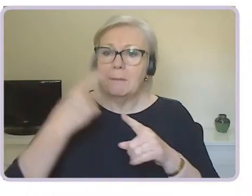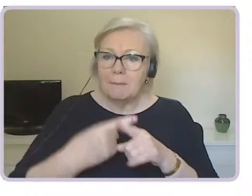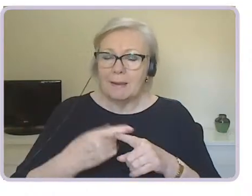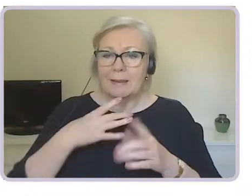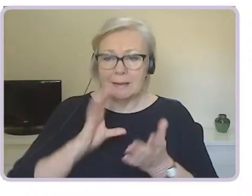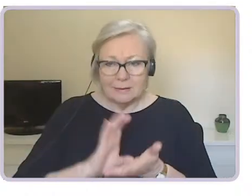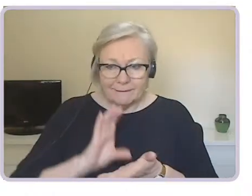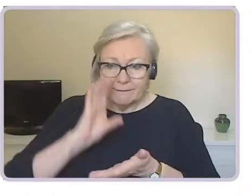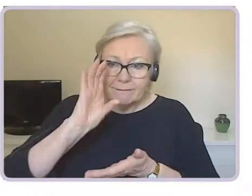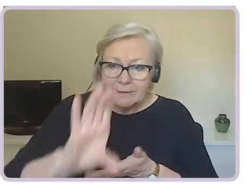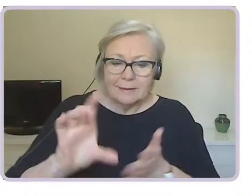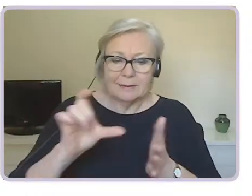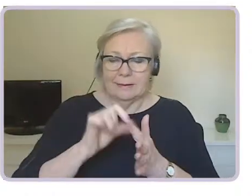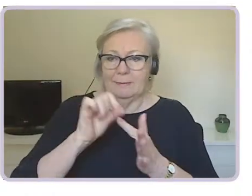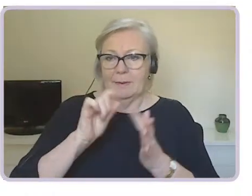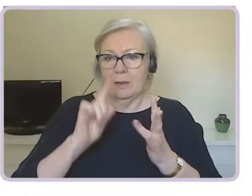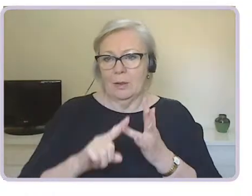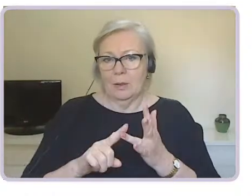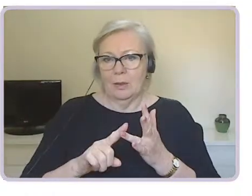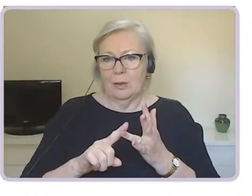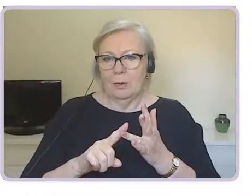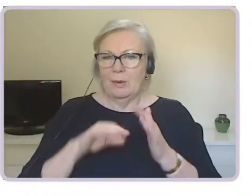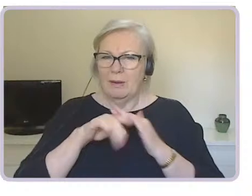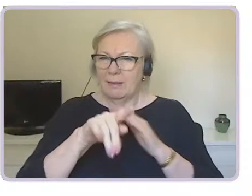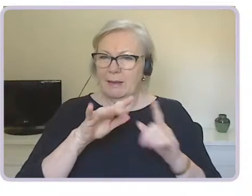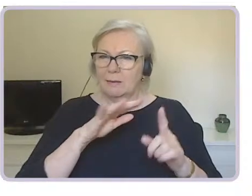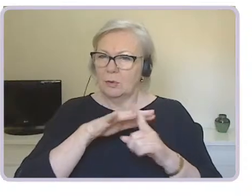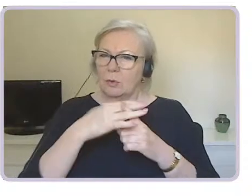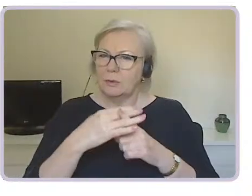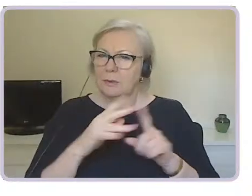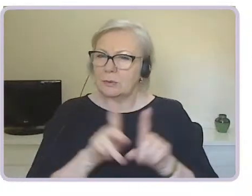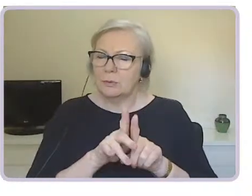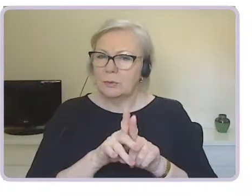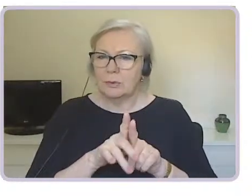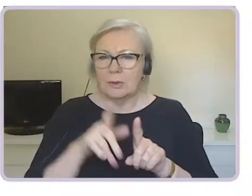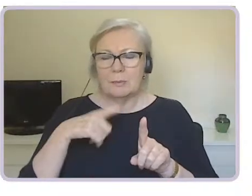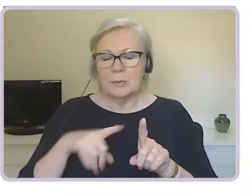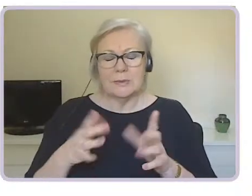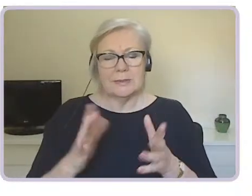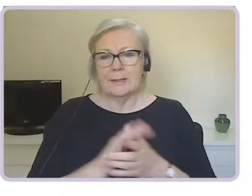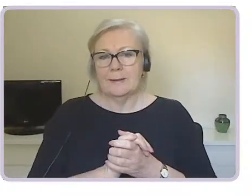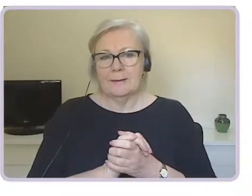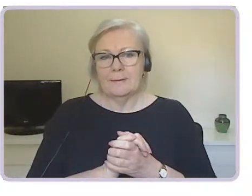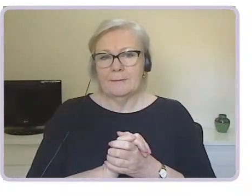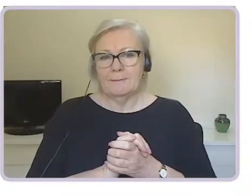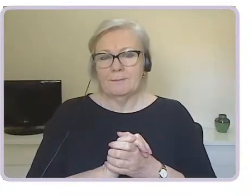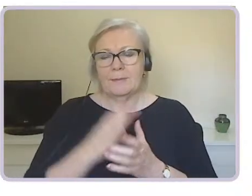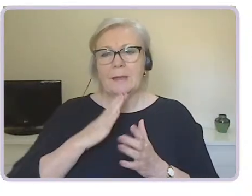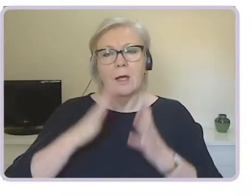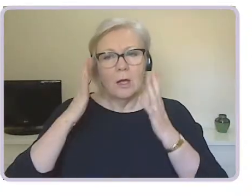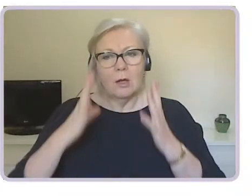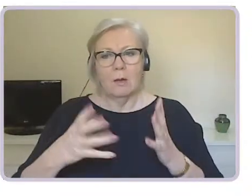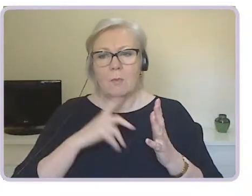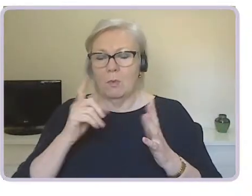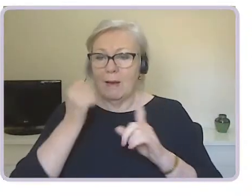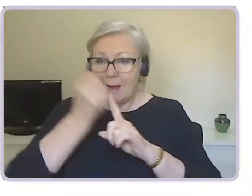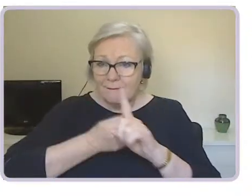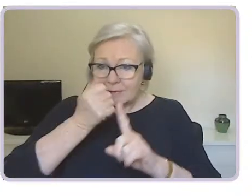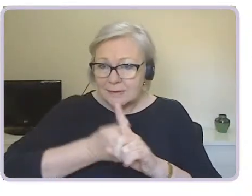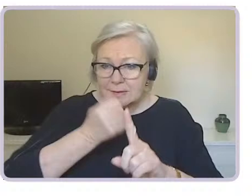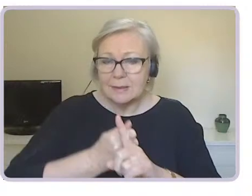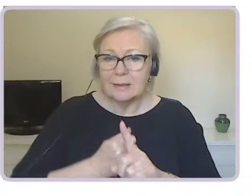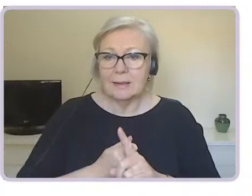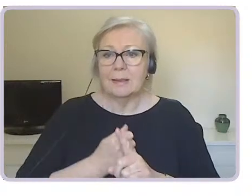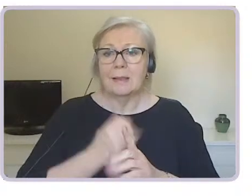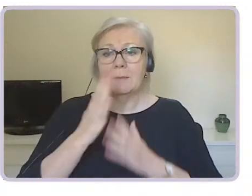DPOs, particularly in these contexts where there was much more need for advocacy, both individual